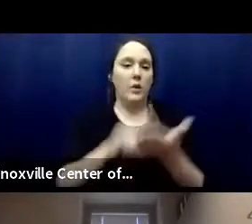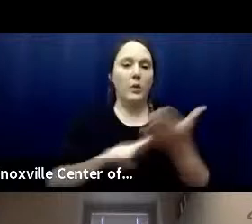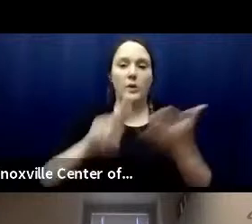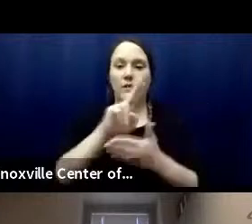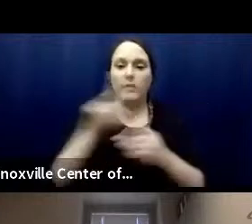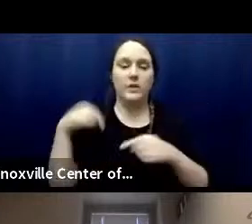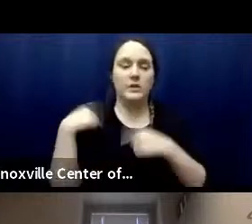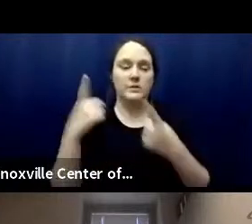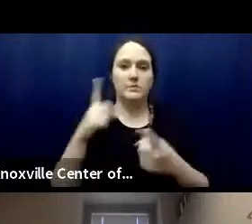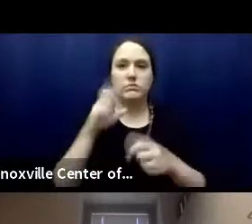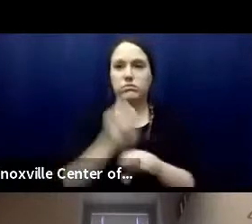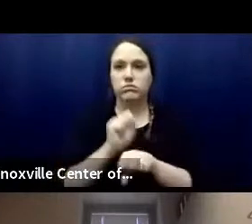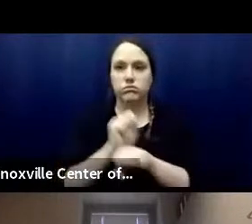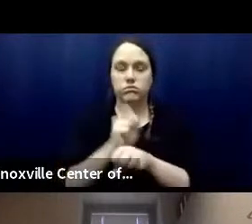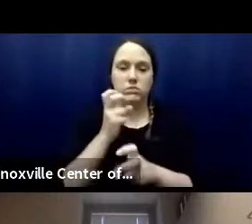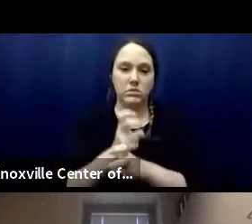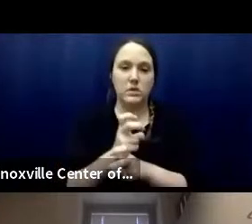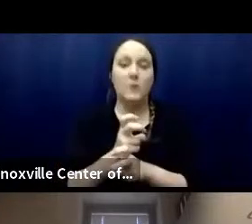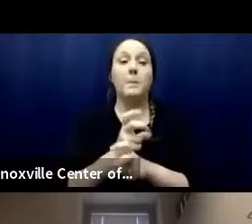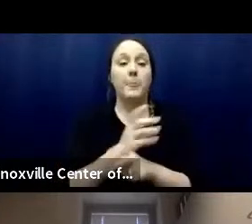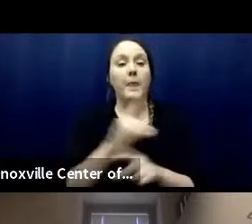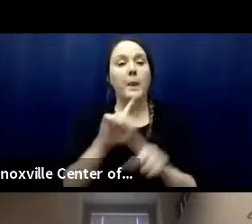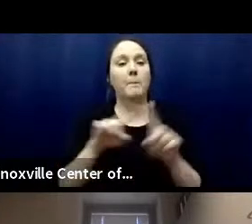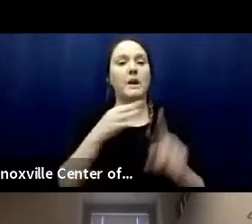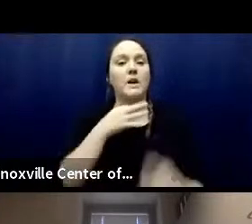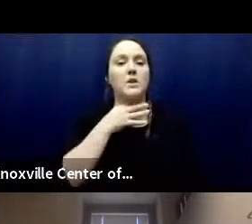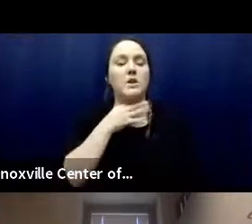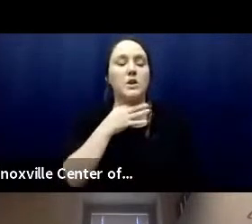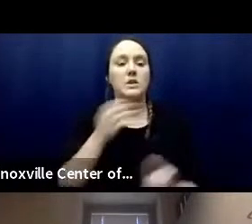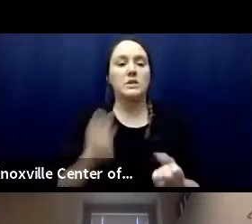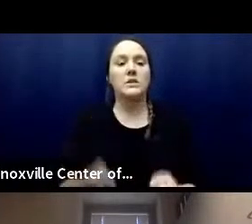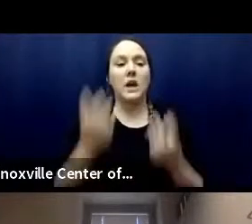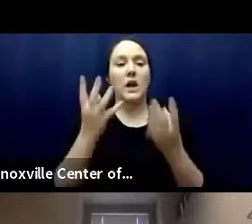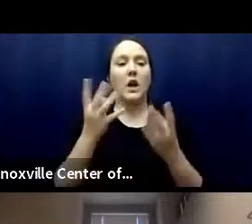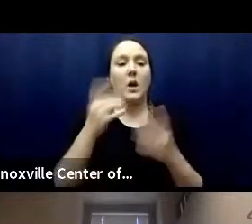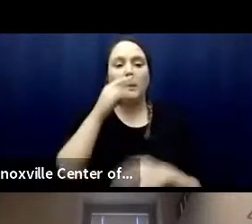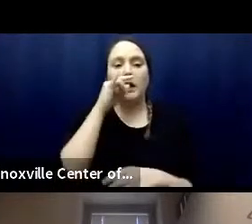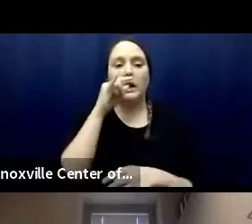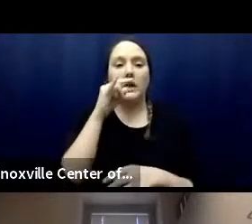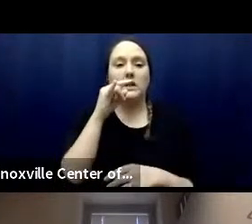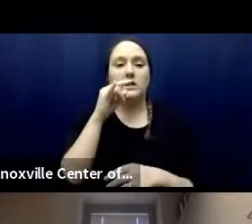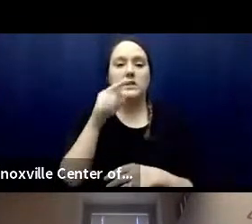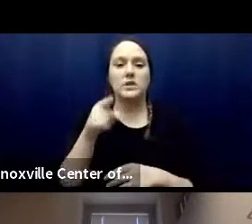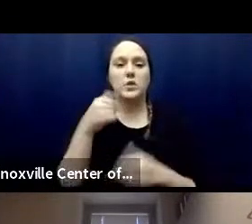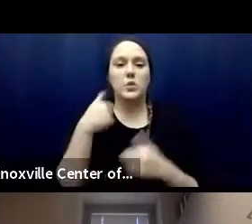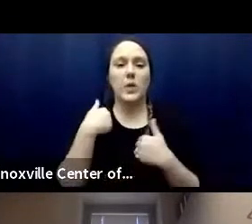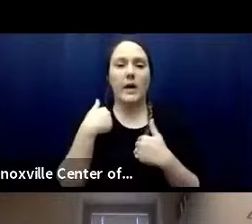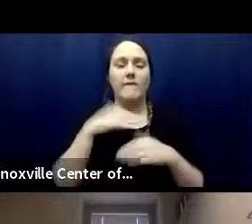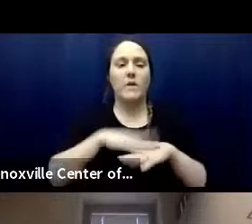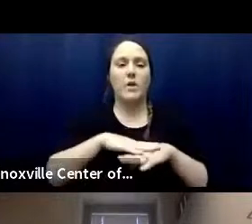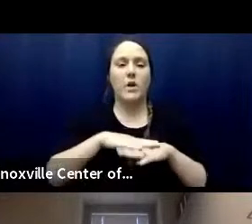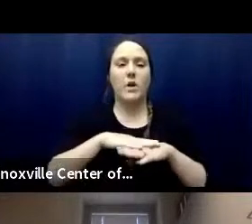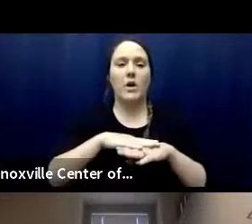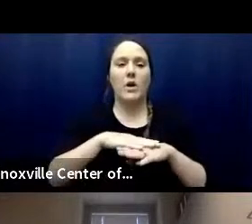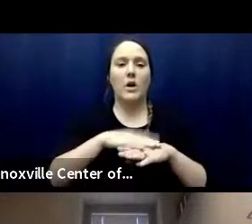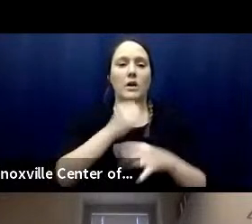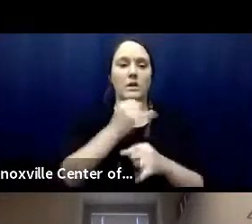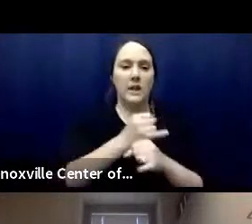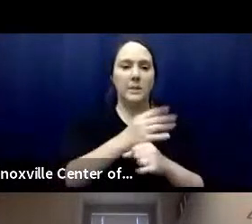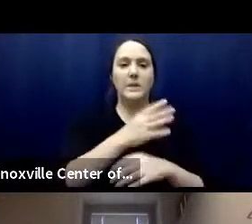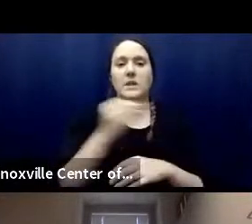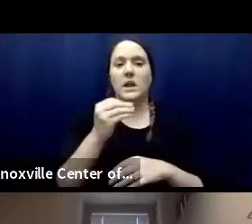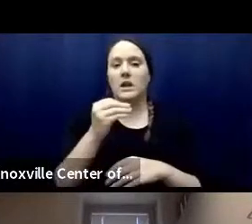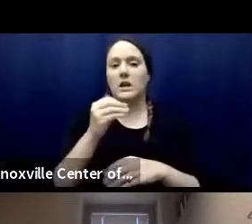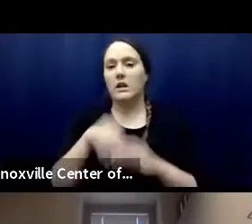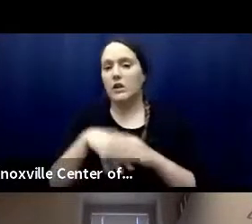team and everybody there. Just out of curiosity, how many kids do you have on both on campus and